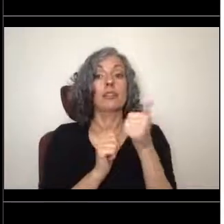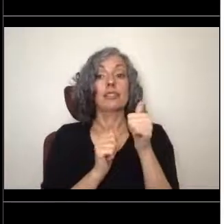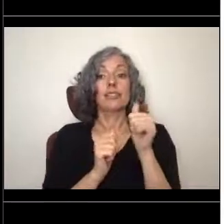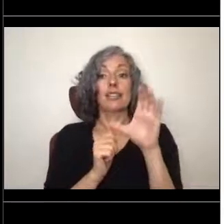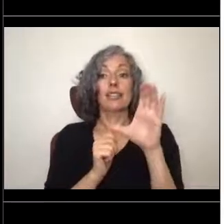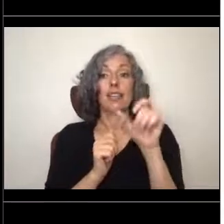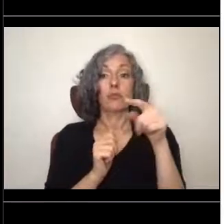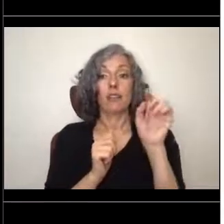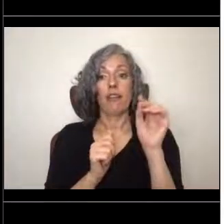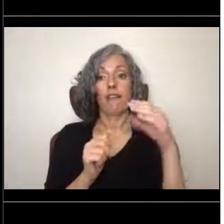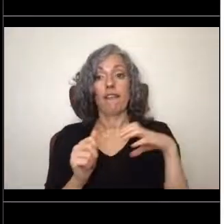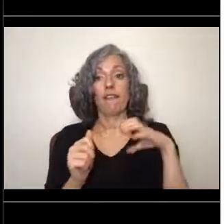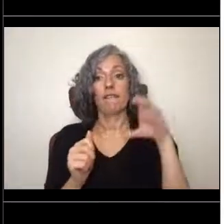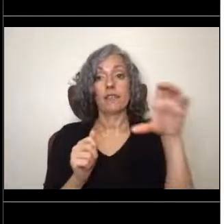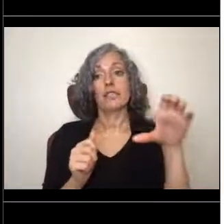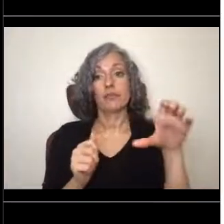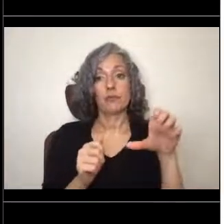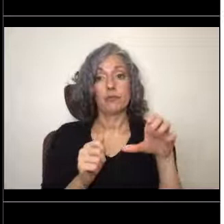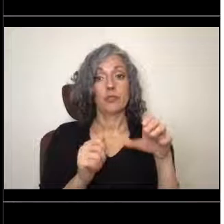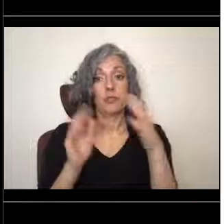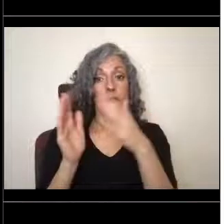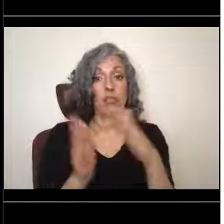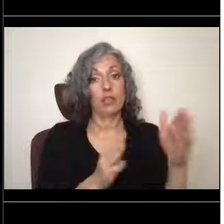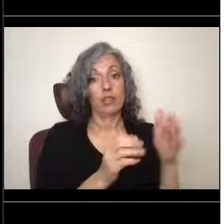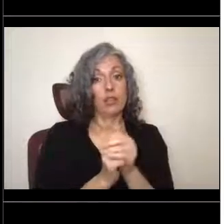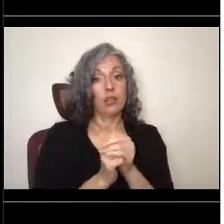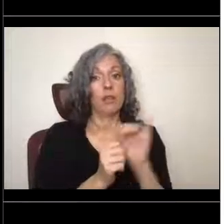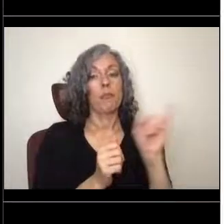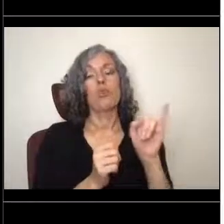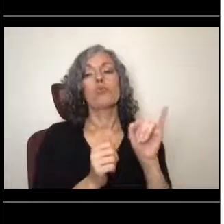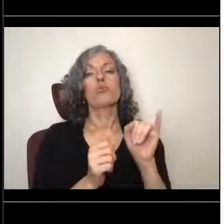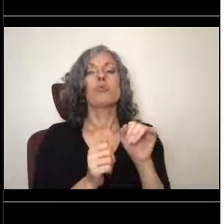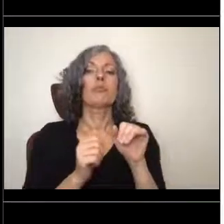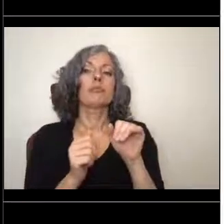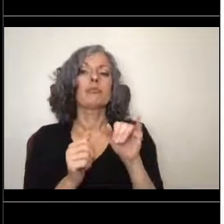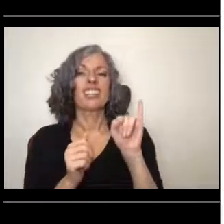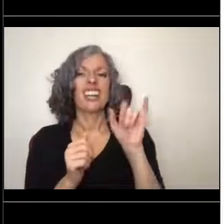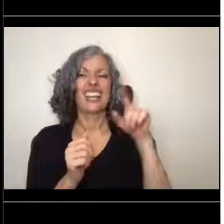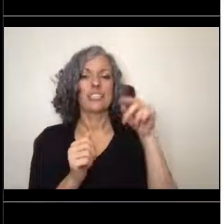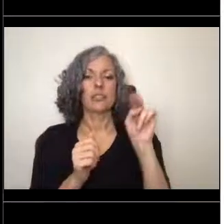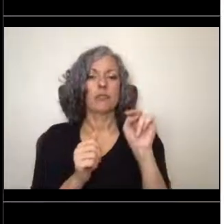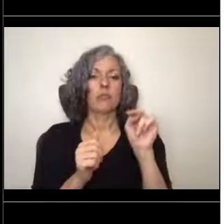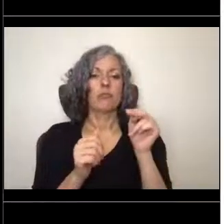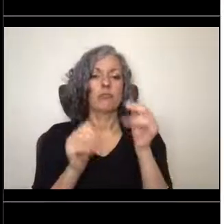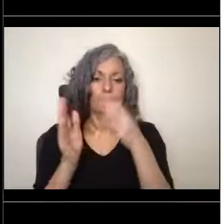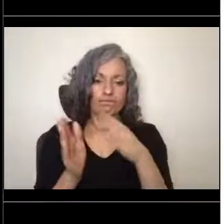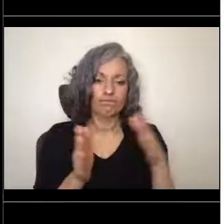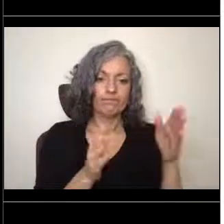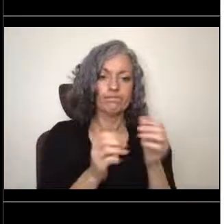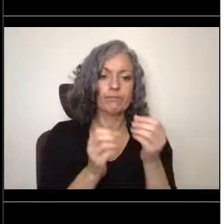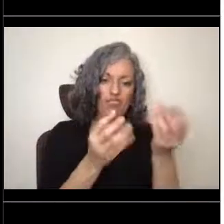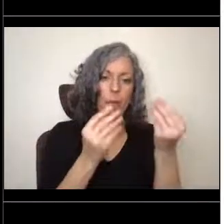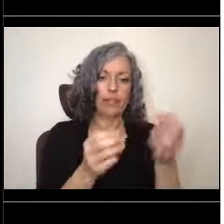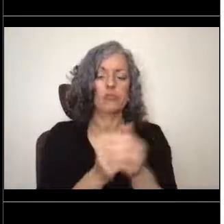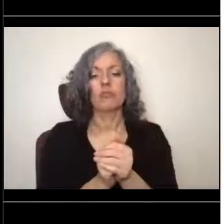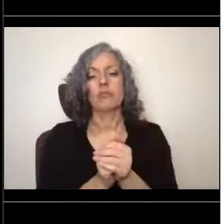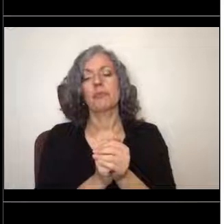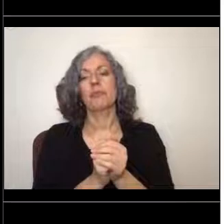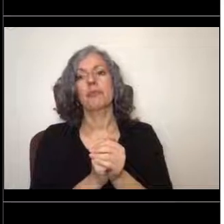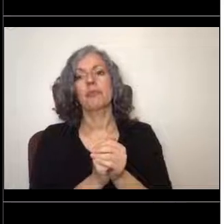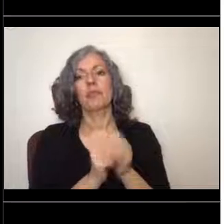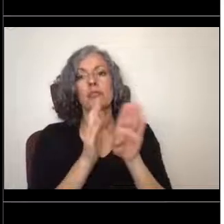framework, but also the ITIP scoring criteria. The TSIP and SCCP scoring rubrics were developed